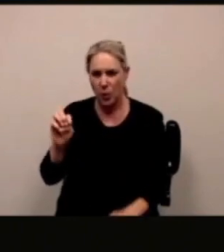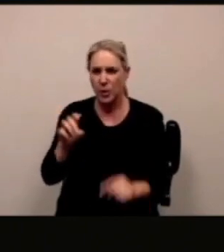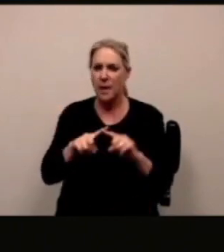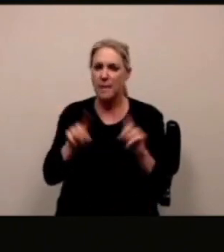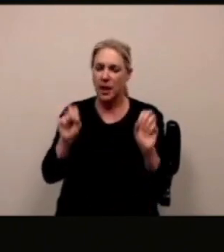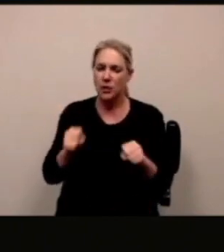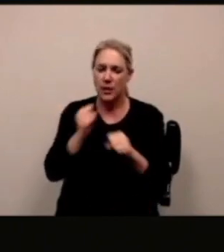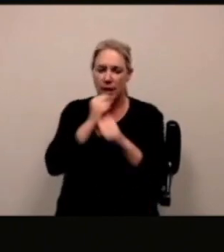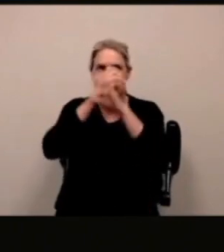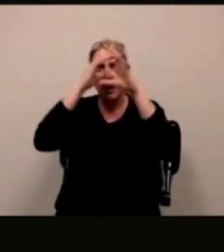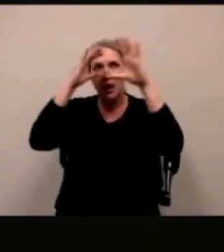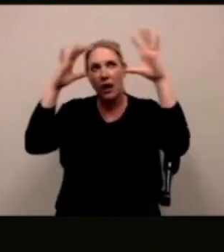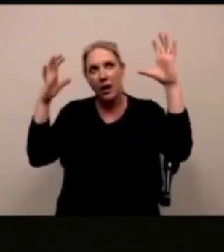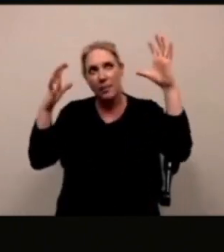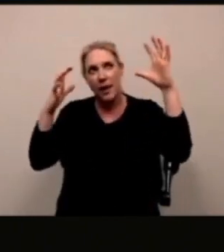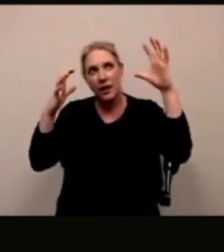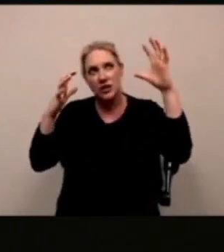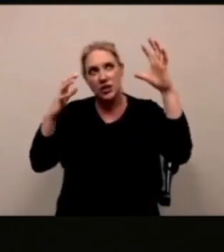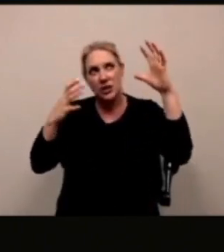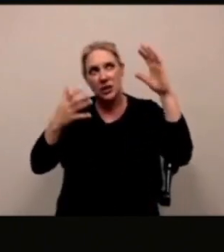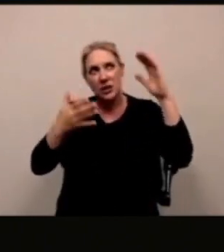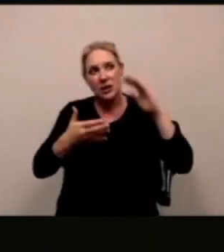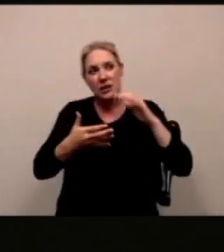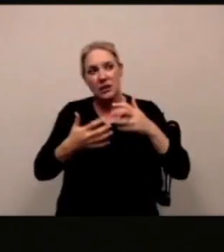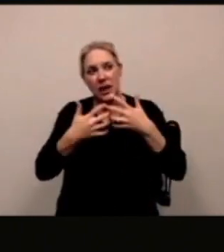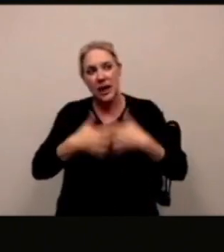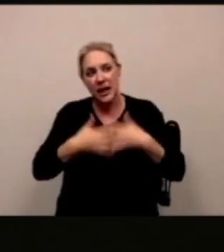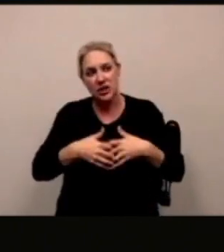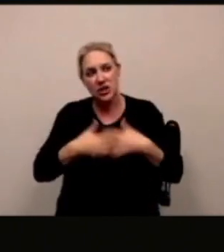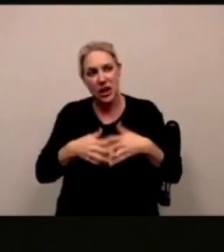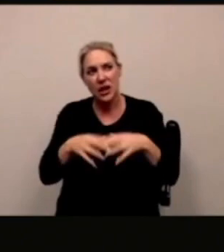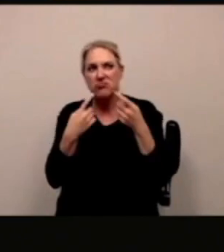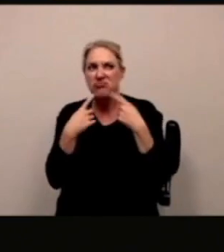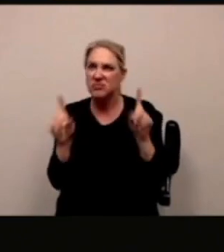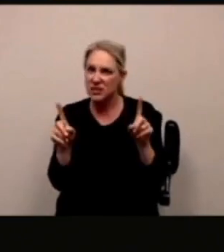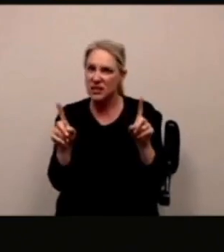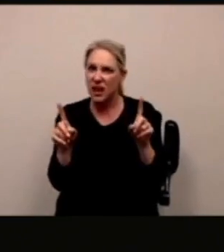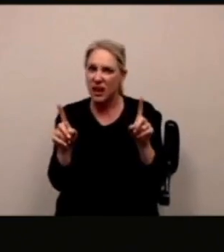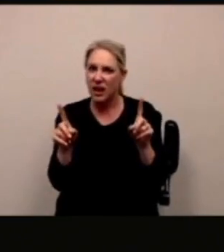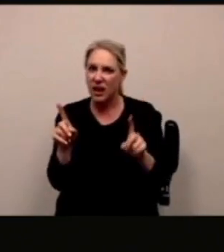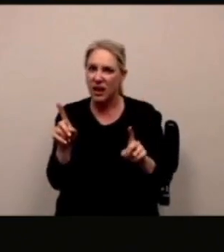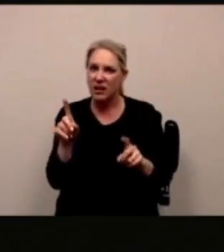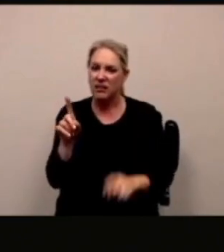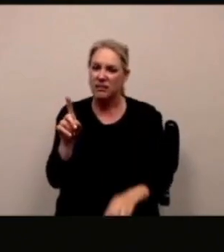an engine that does that for you, kind of the way the physics blocks do some things for you, but not that.